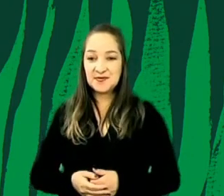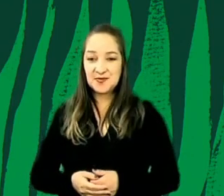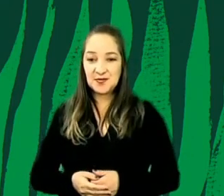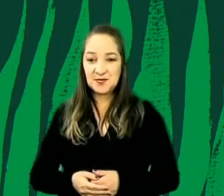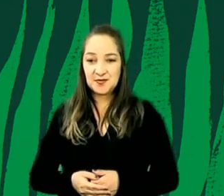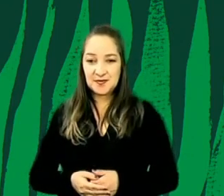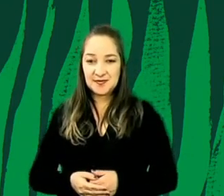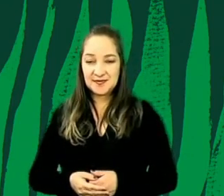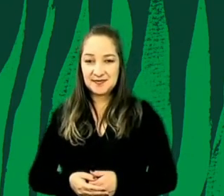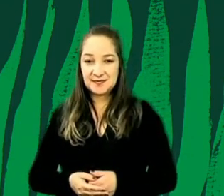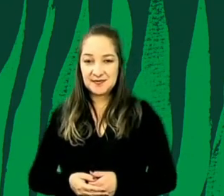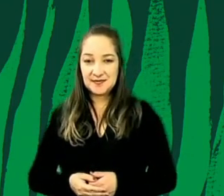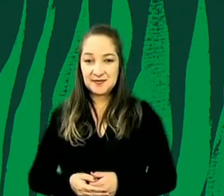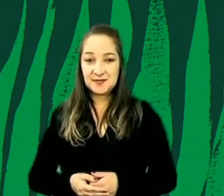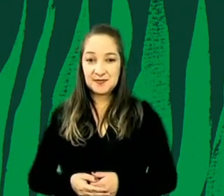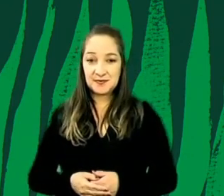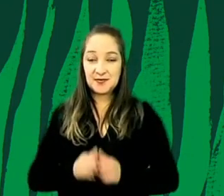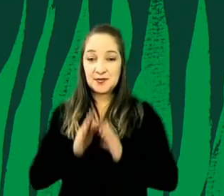way. Thank you.